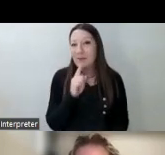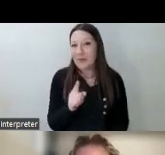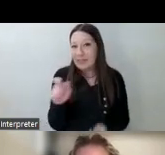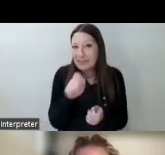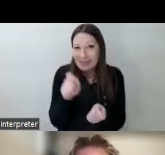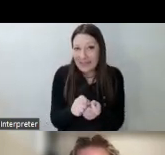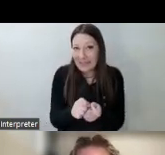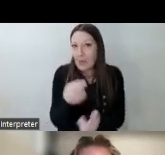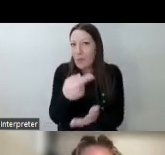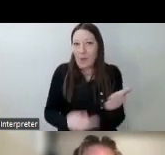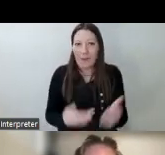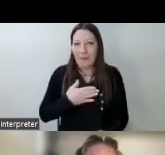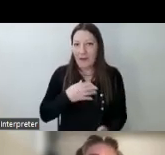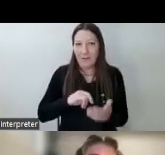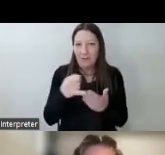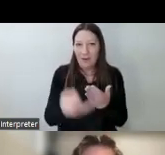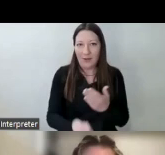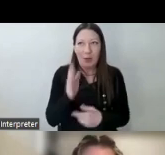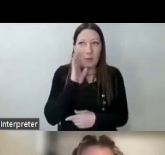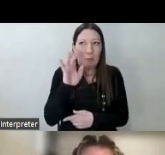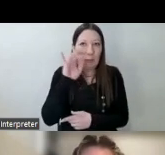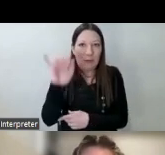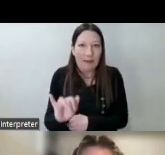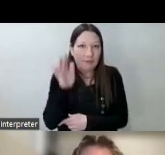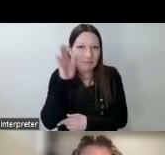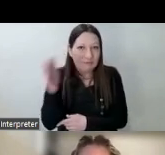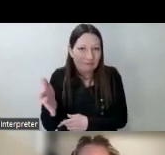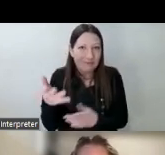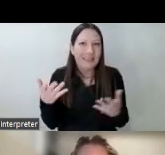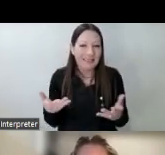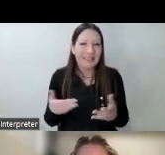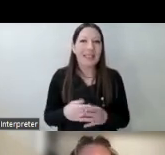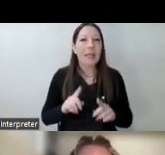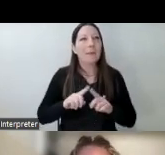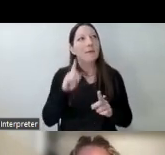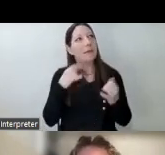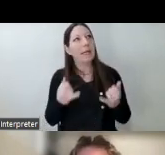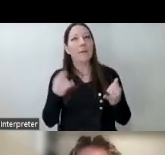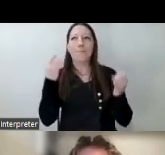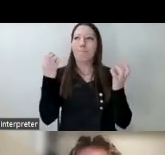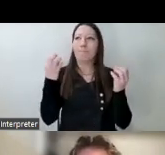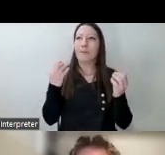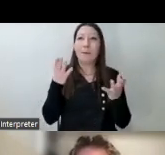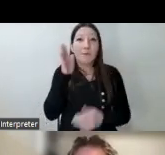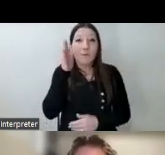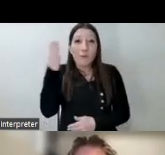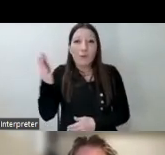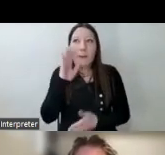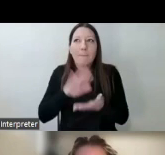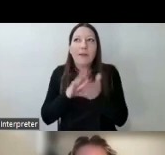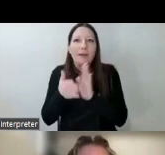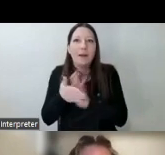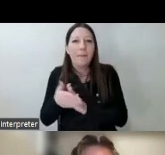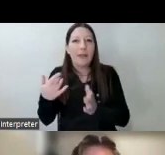our work collectively. As it stands for me right now, I envision it becoming an exhibition or a publication of some sort that